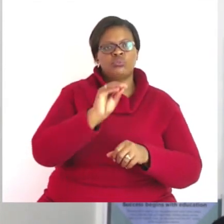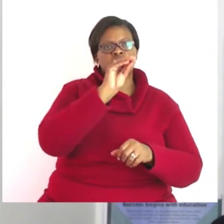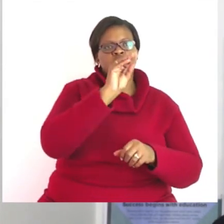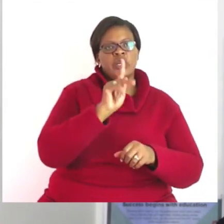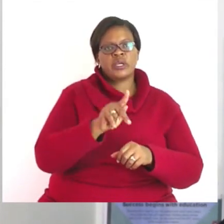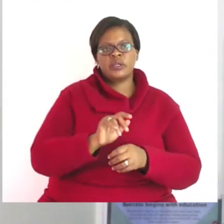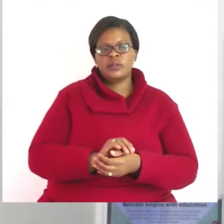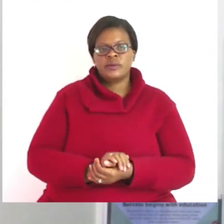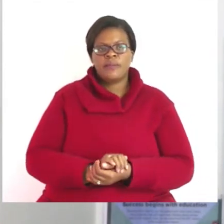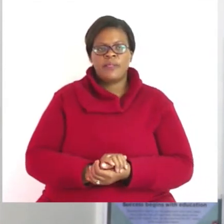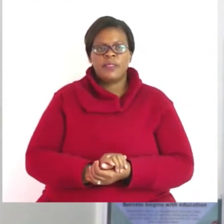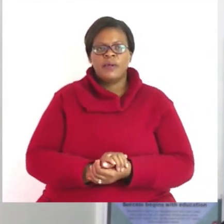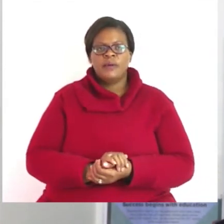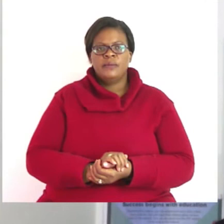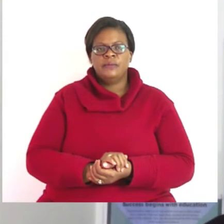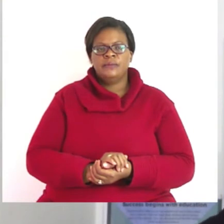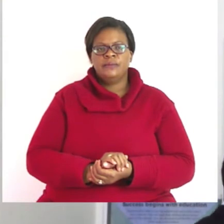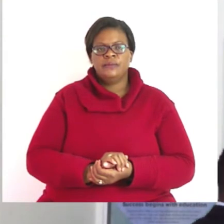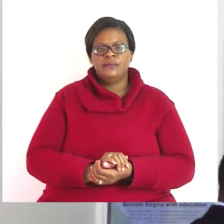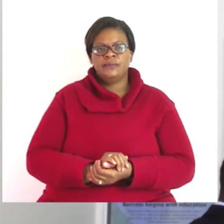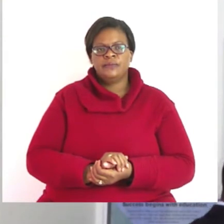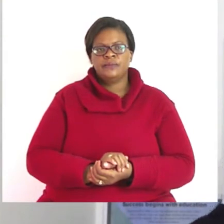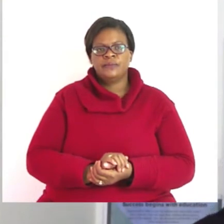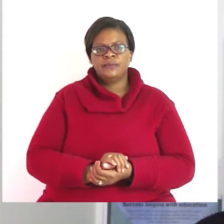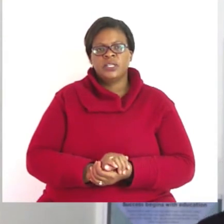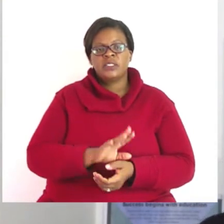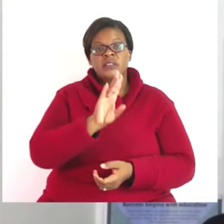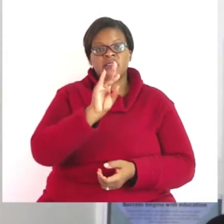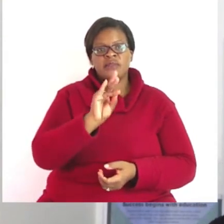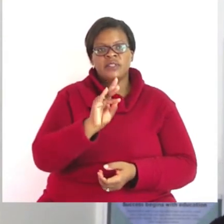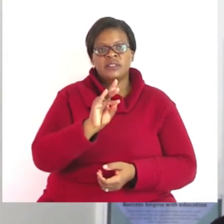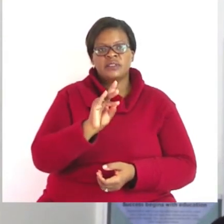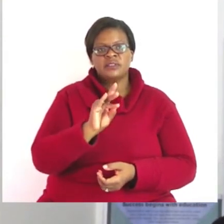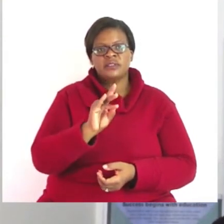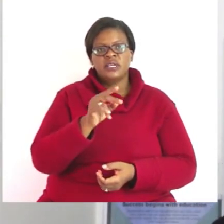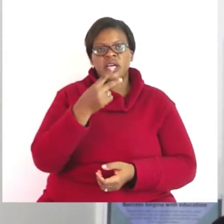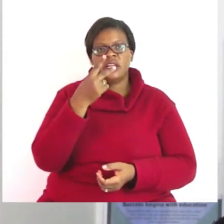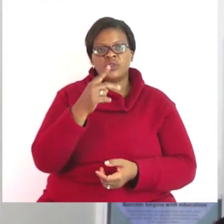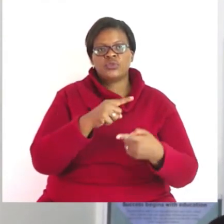I have to continue somewhere here due to space. That is a 7.